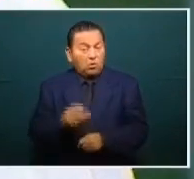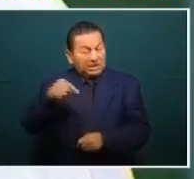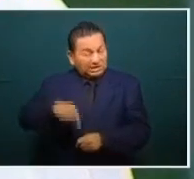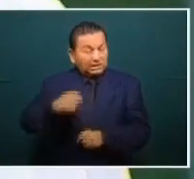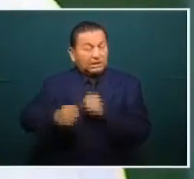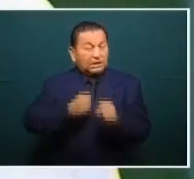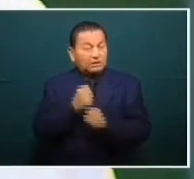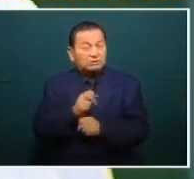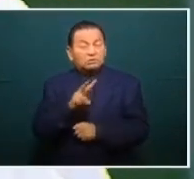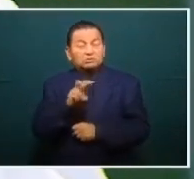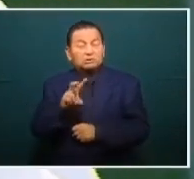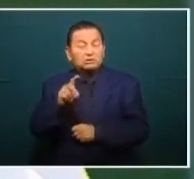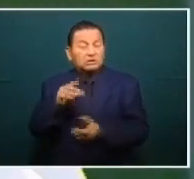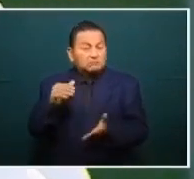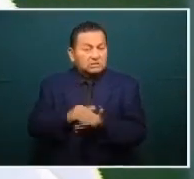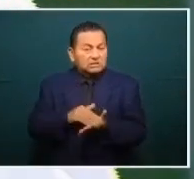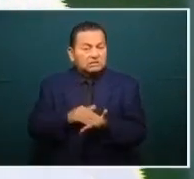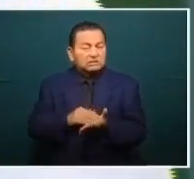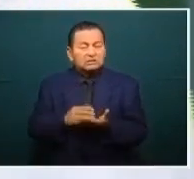This year it's